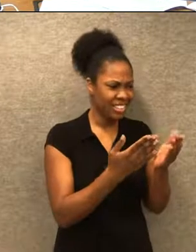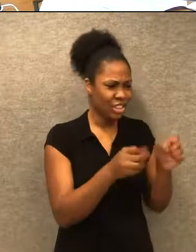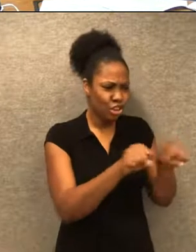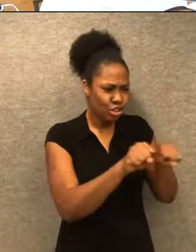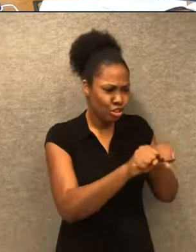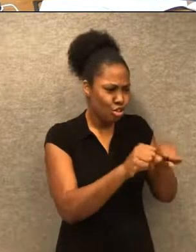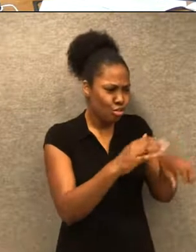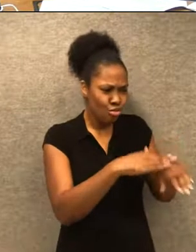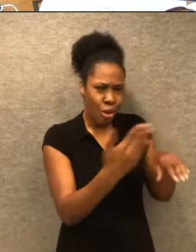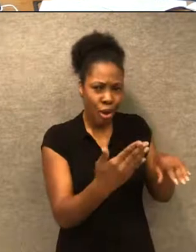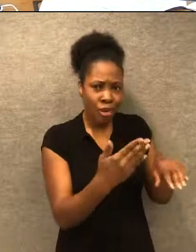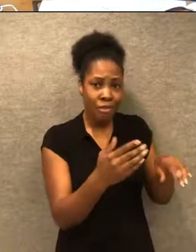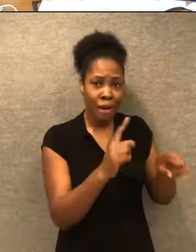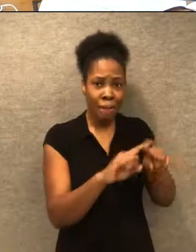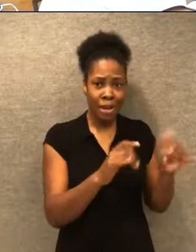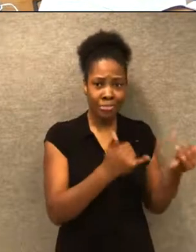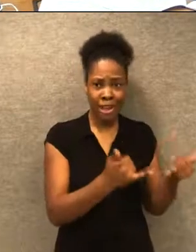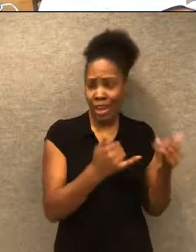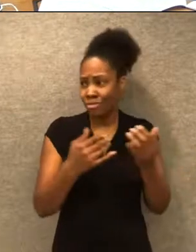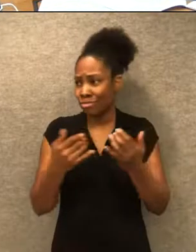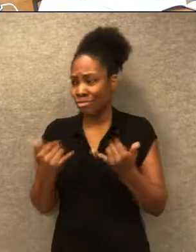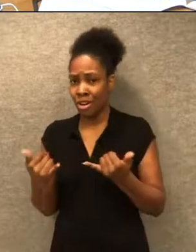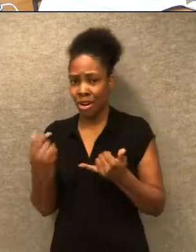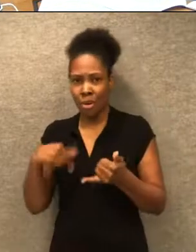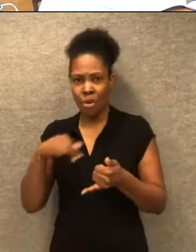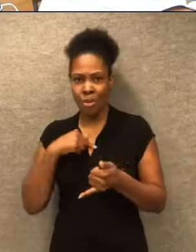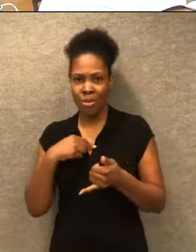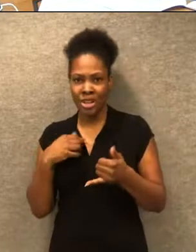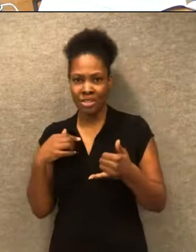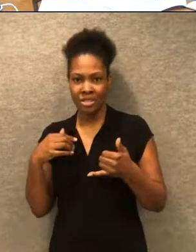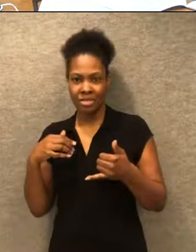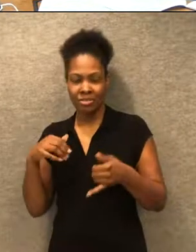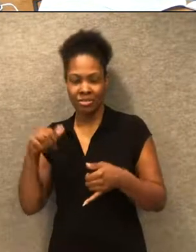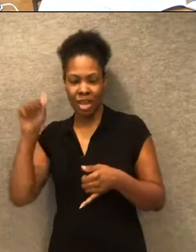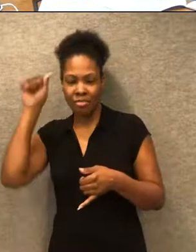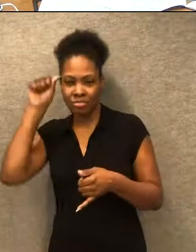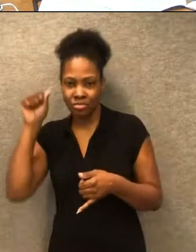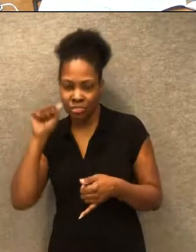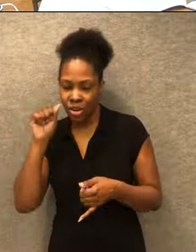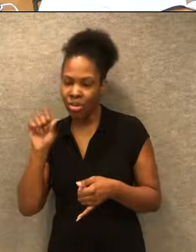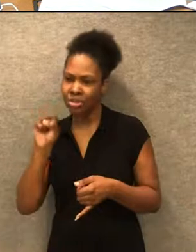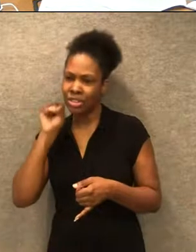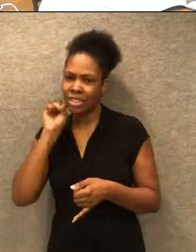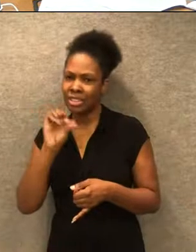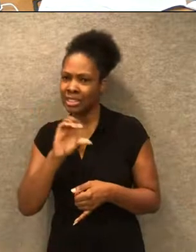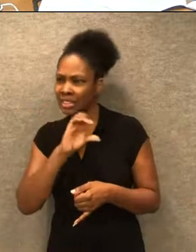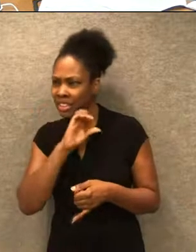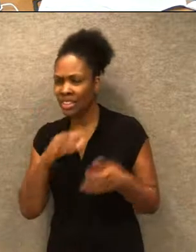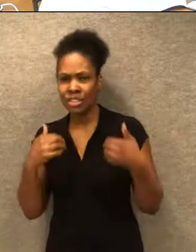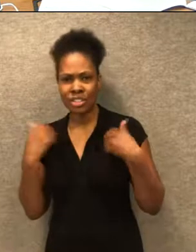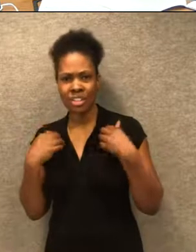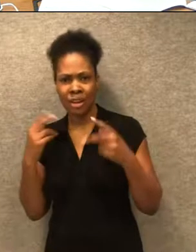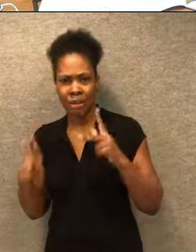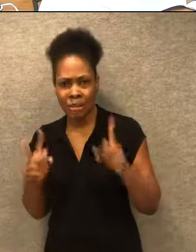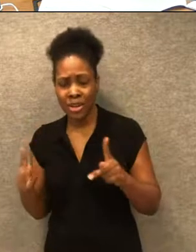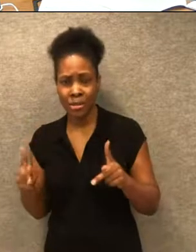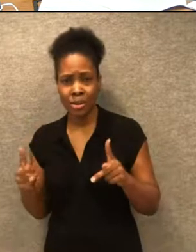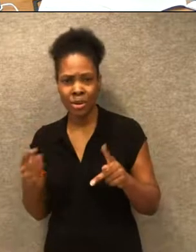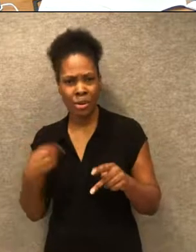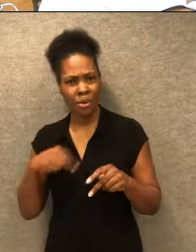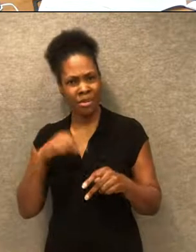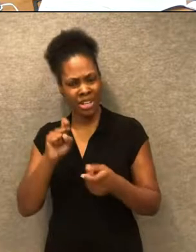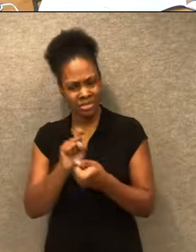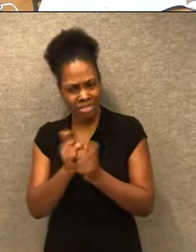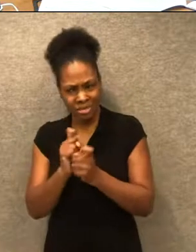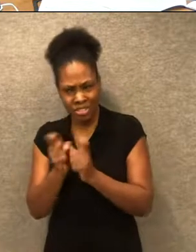as adults to seniors to young people down to our toddlers, where we had to adjust